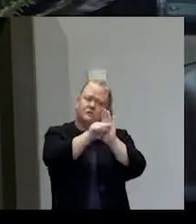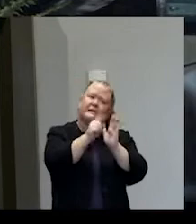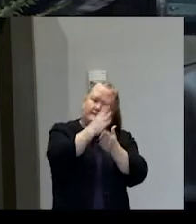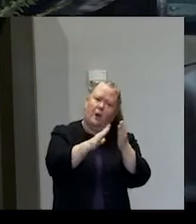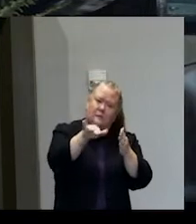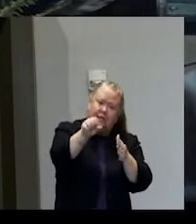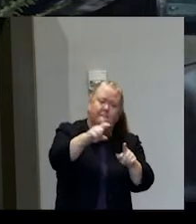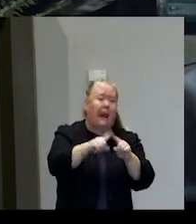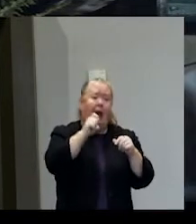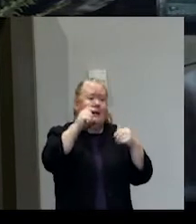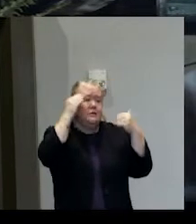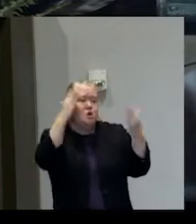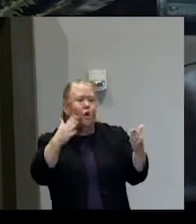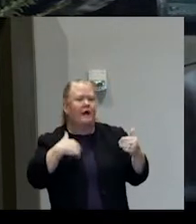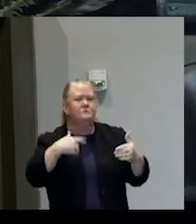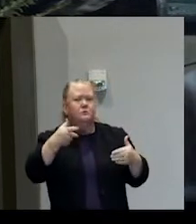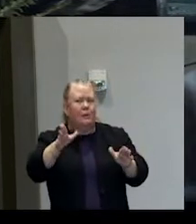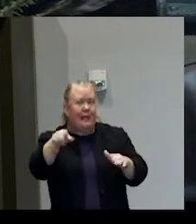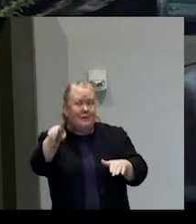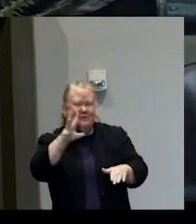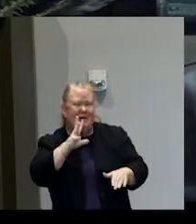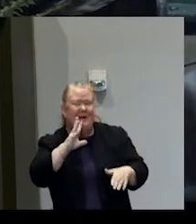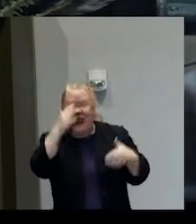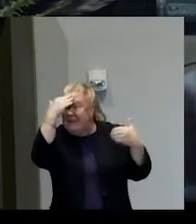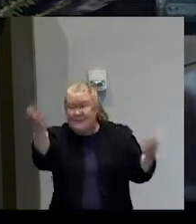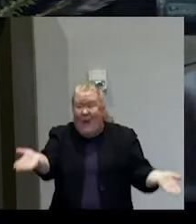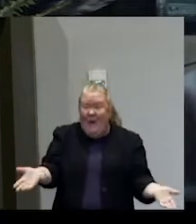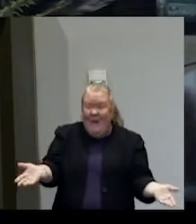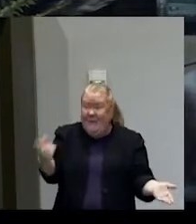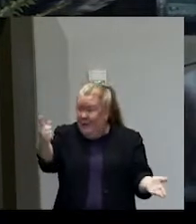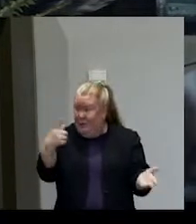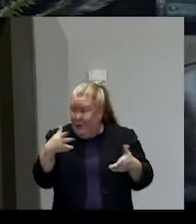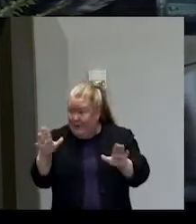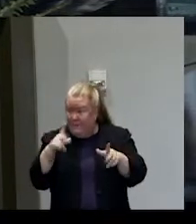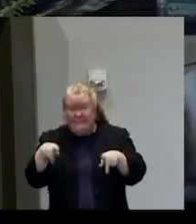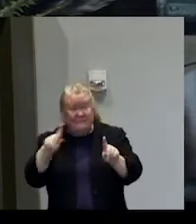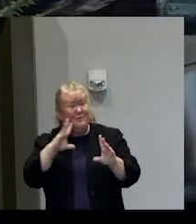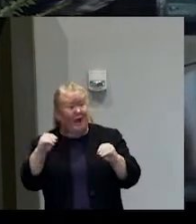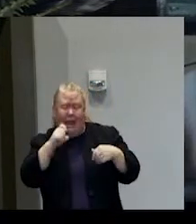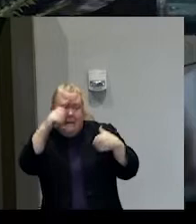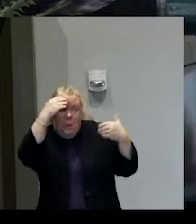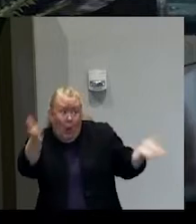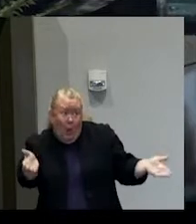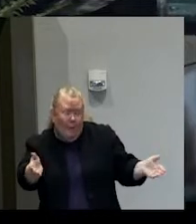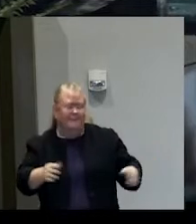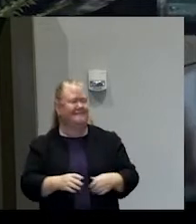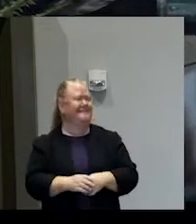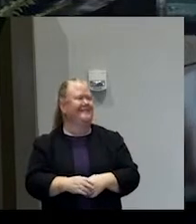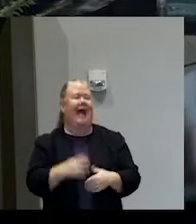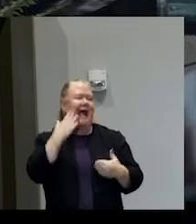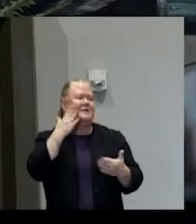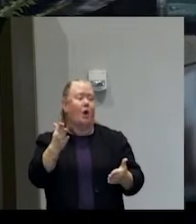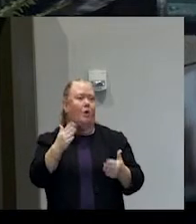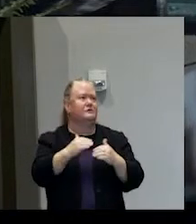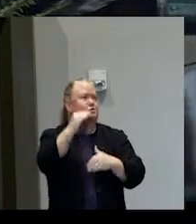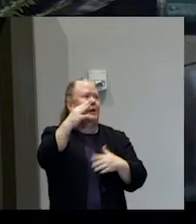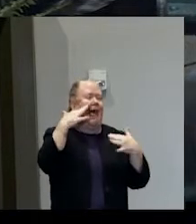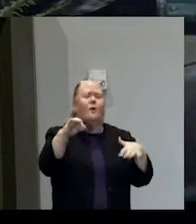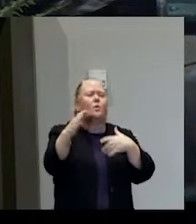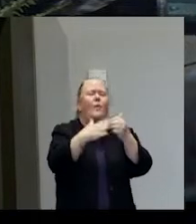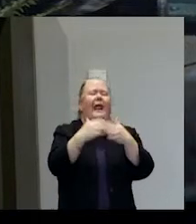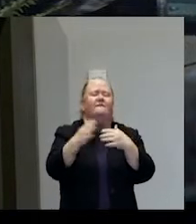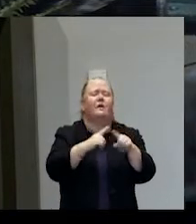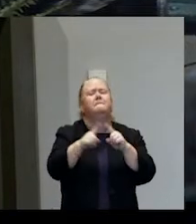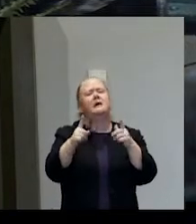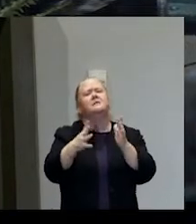like I didn't know I was supposed to let you talk, or whatever it is. I didn't know I was being too loud or whatever. But